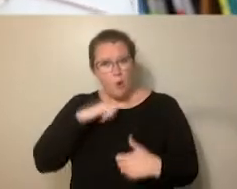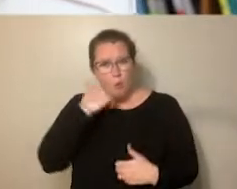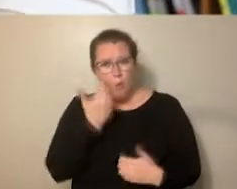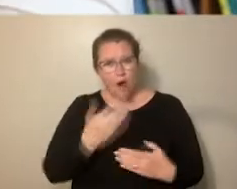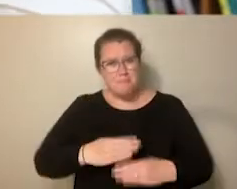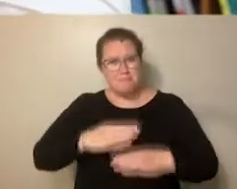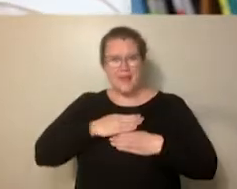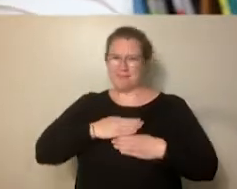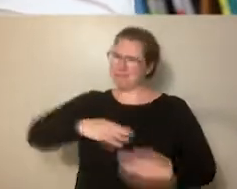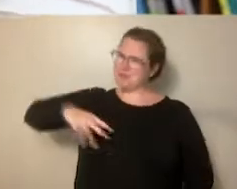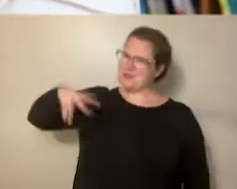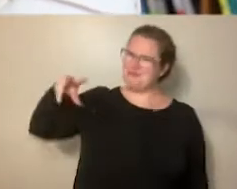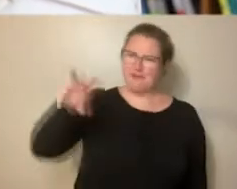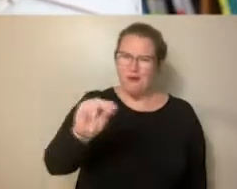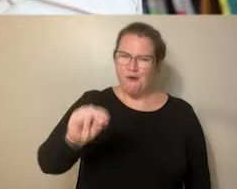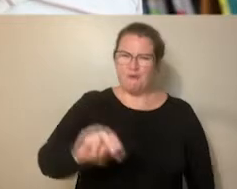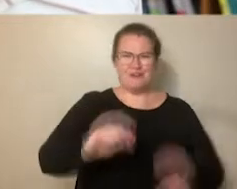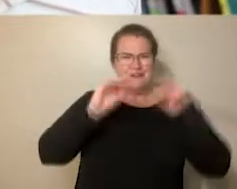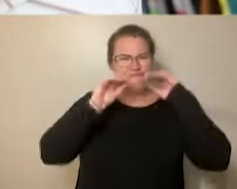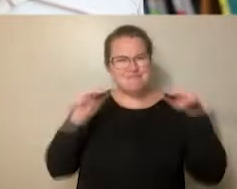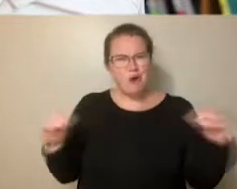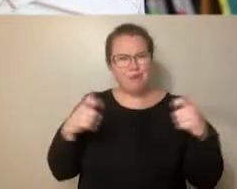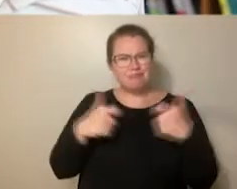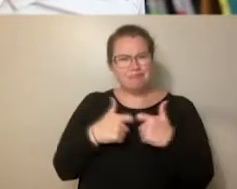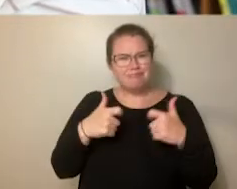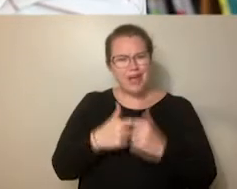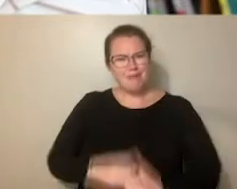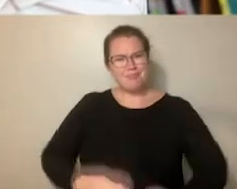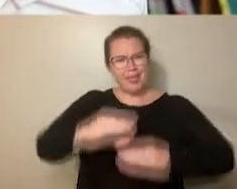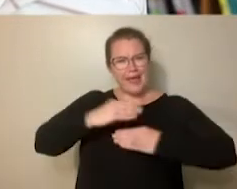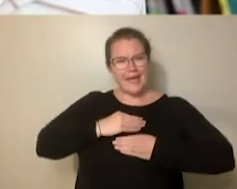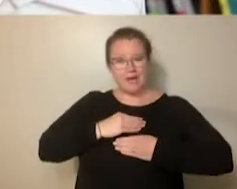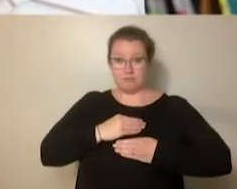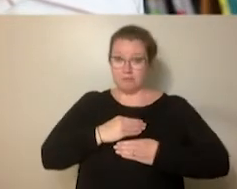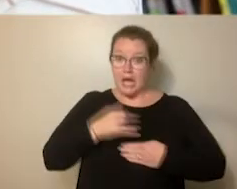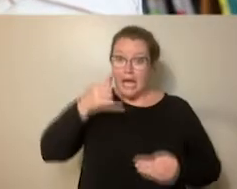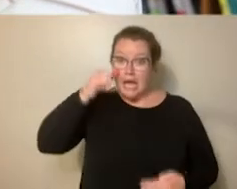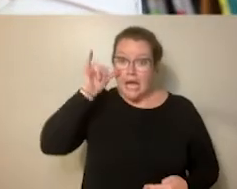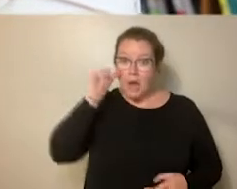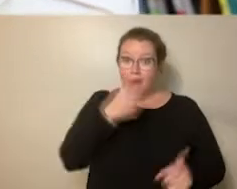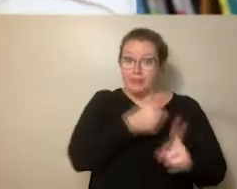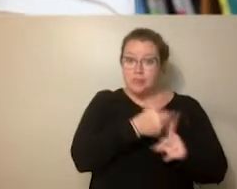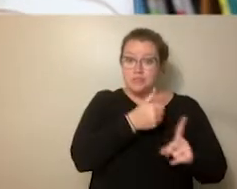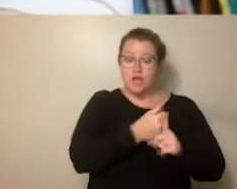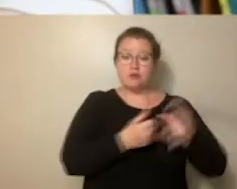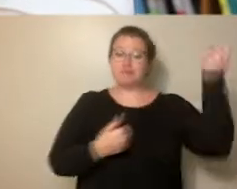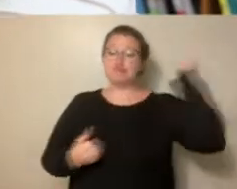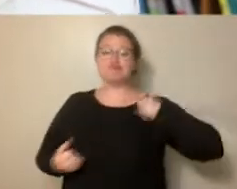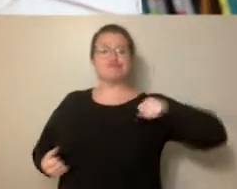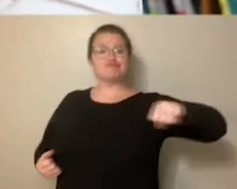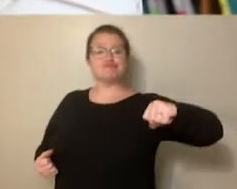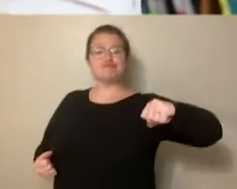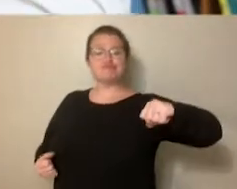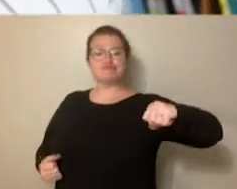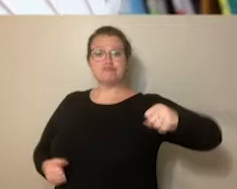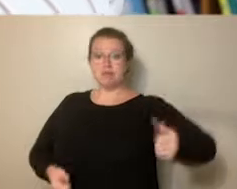Brown. No electric blankets. So the cows went on strike. They left a note on the barn